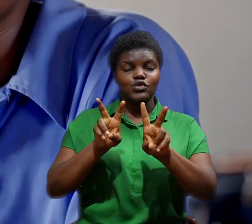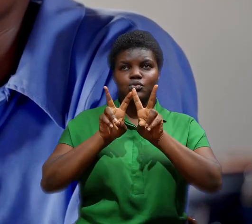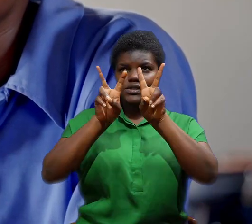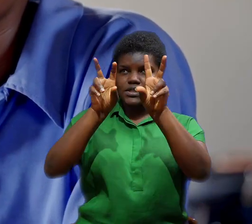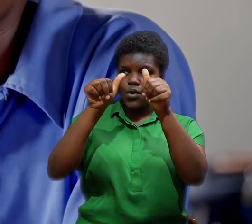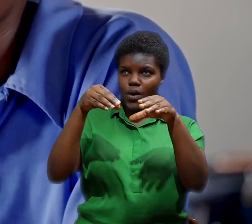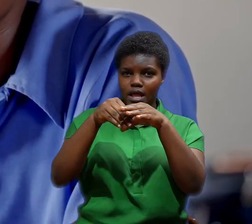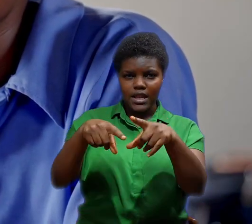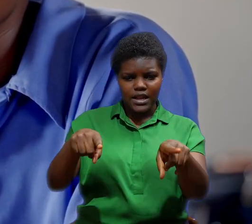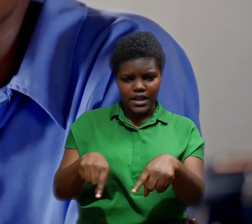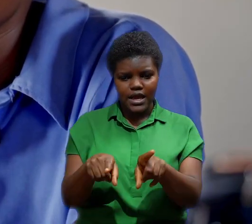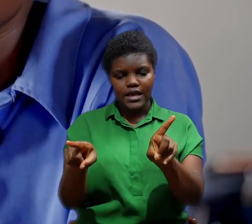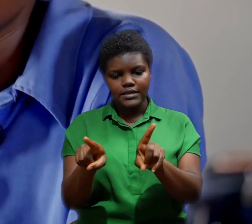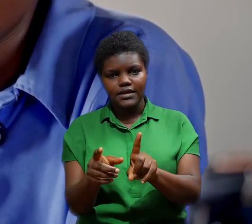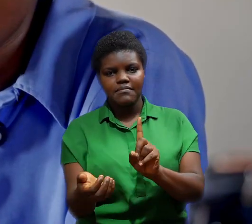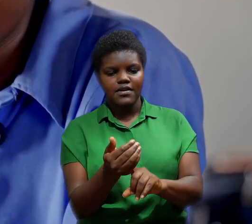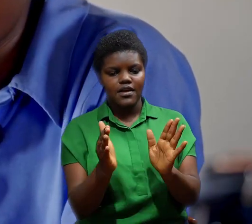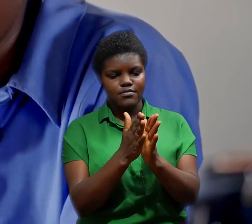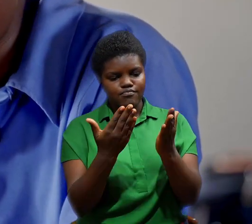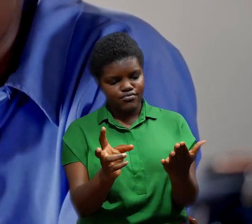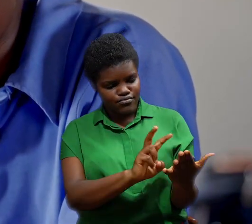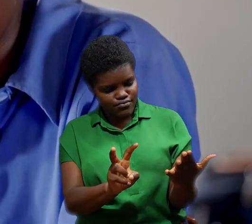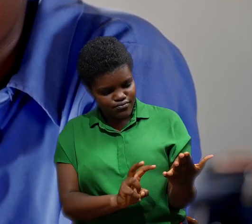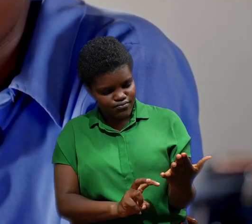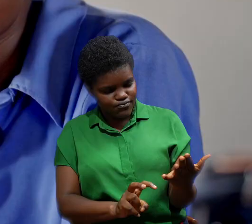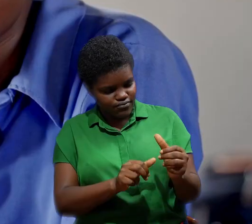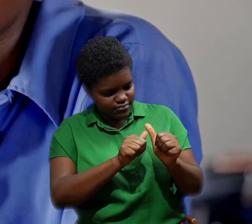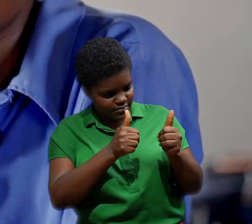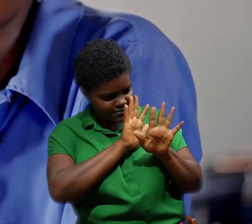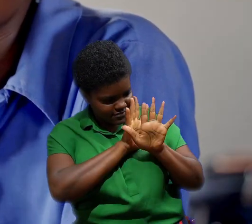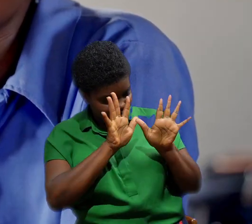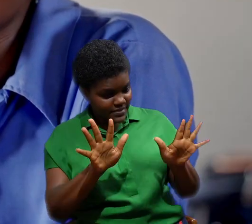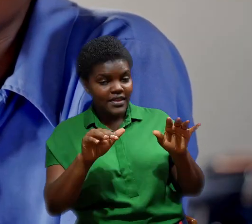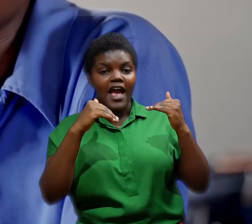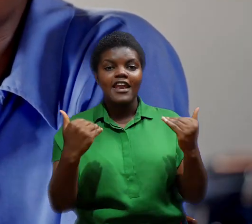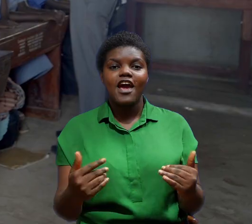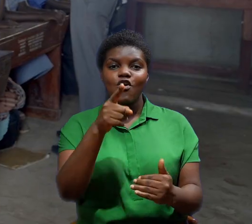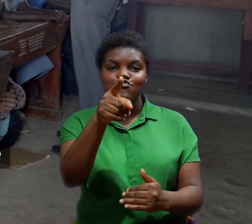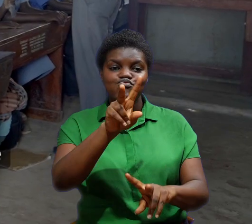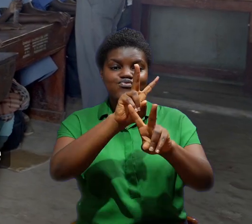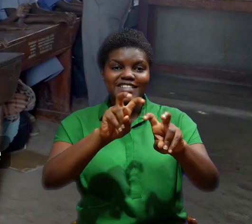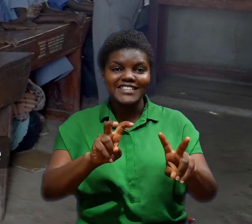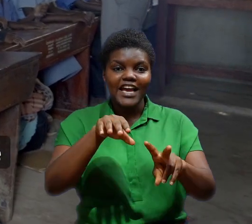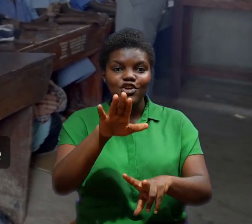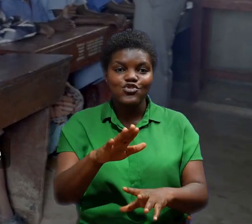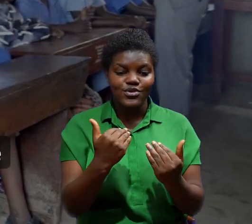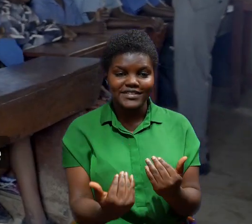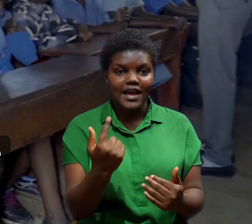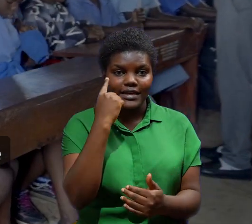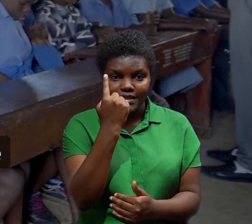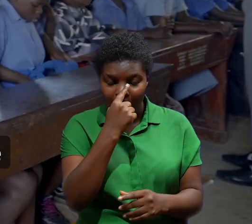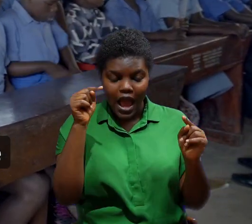very well on the chalkboard. Even if I have get my book to revise, I can see very well. Check your child's